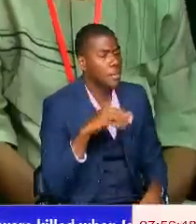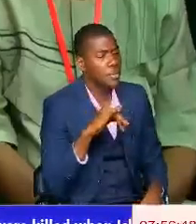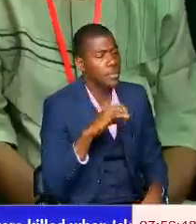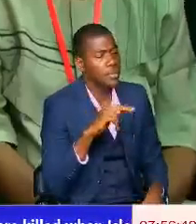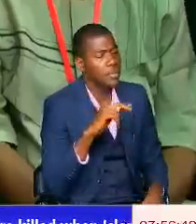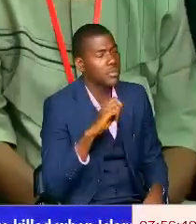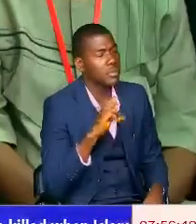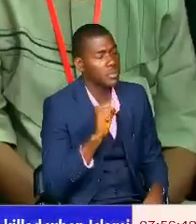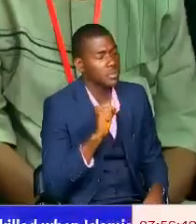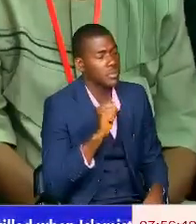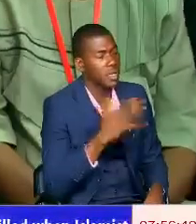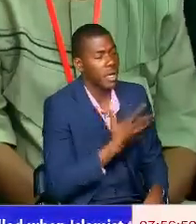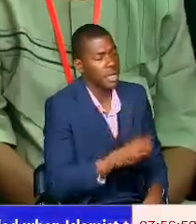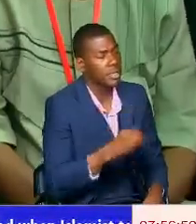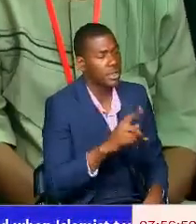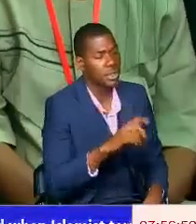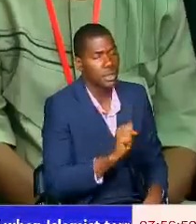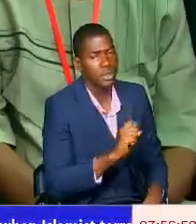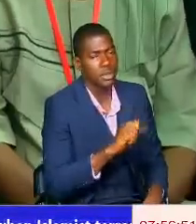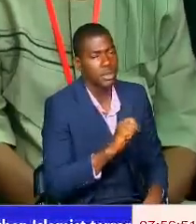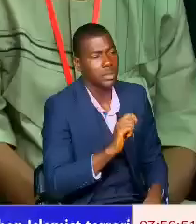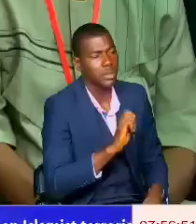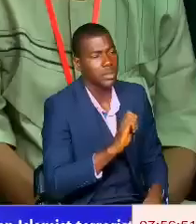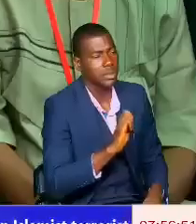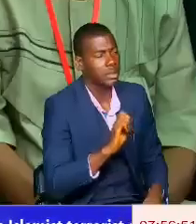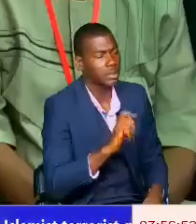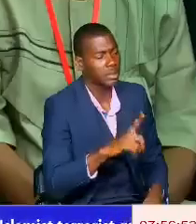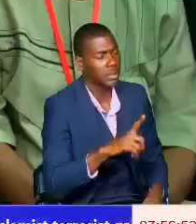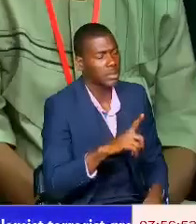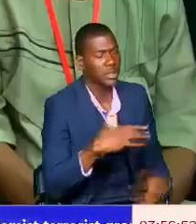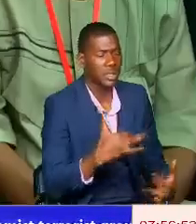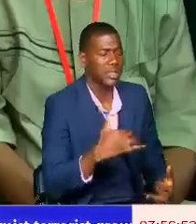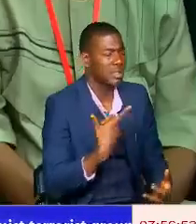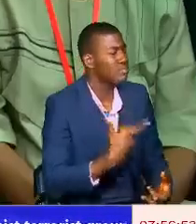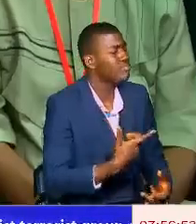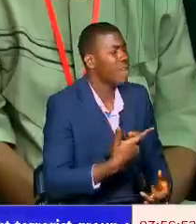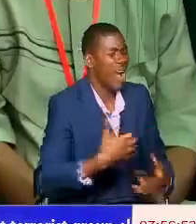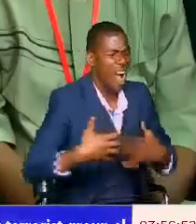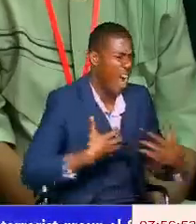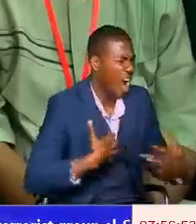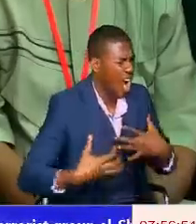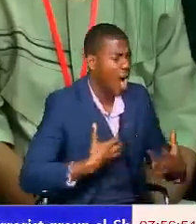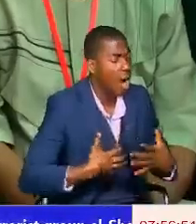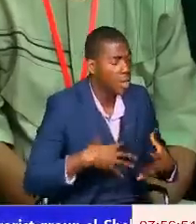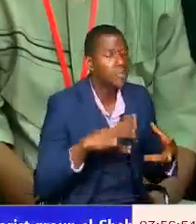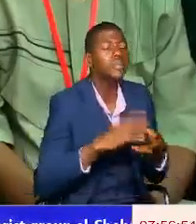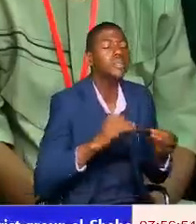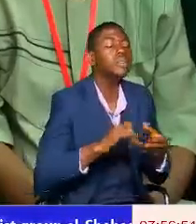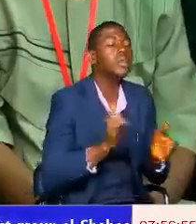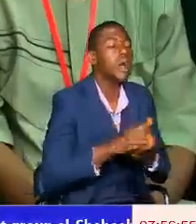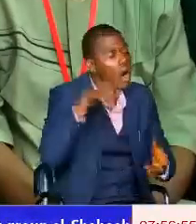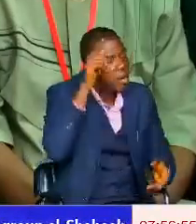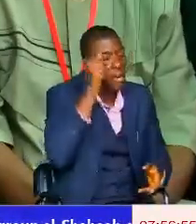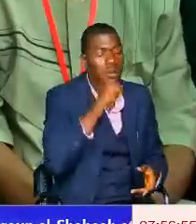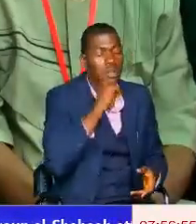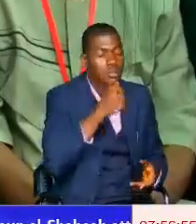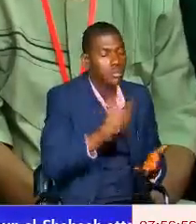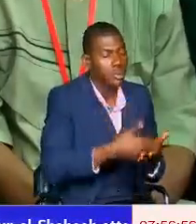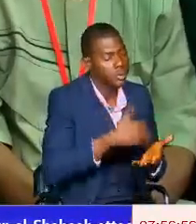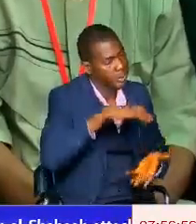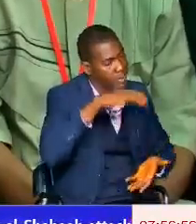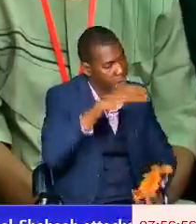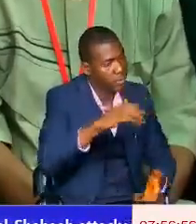complain. The matter be say federal government never release money where then go take use pay them. But the good news be say of